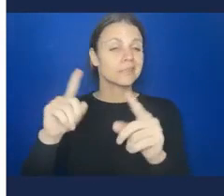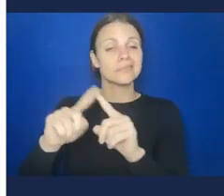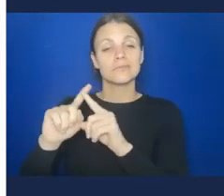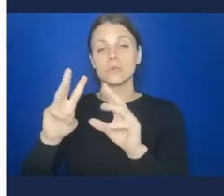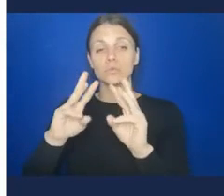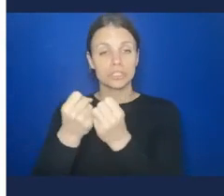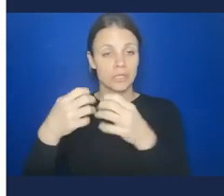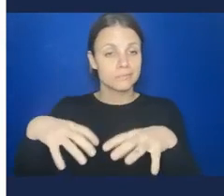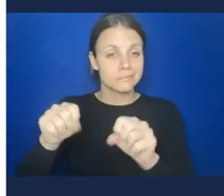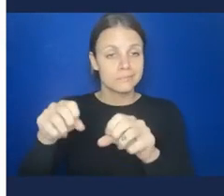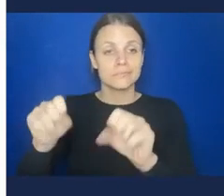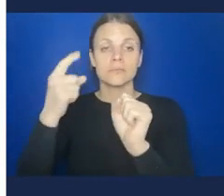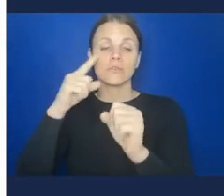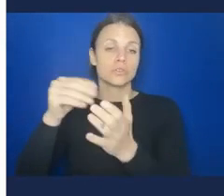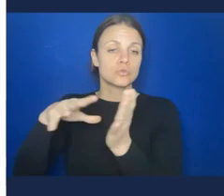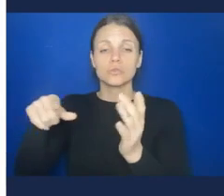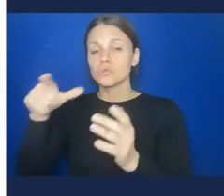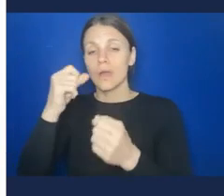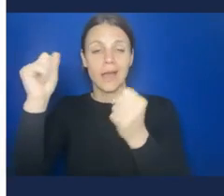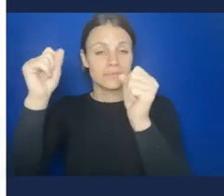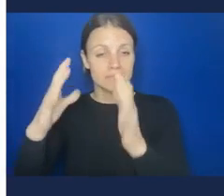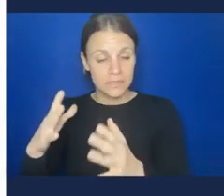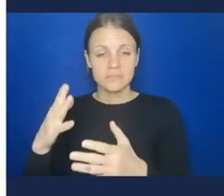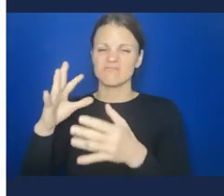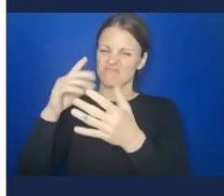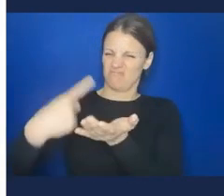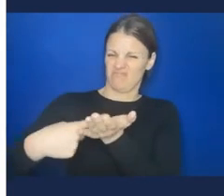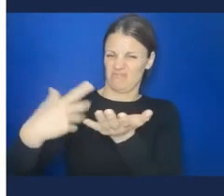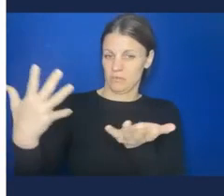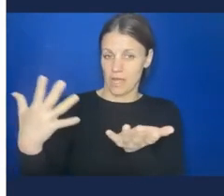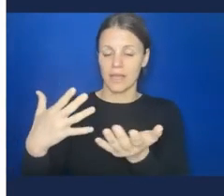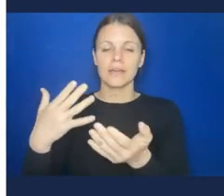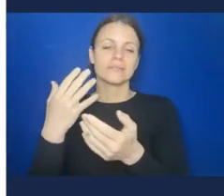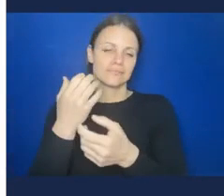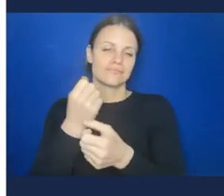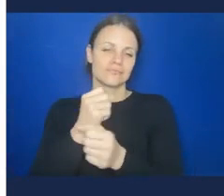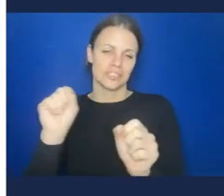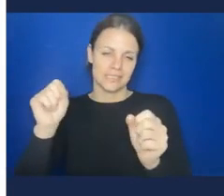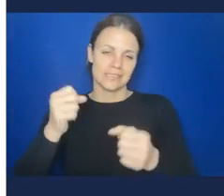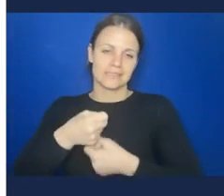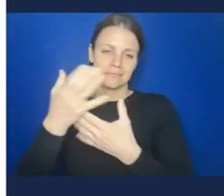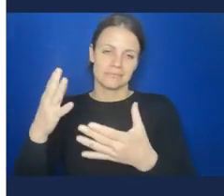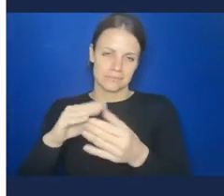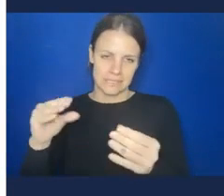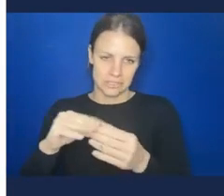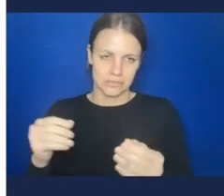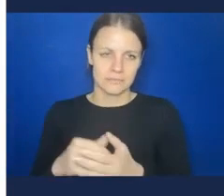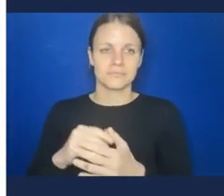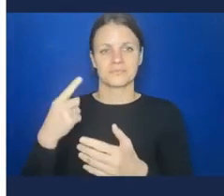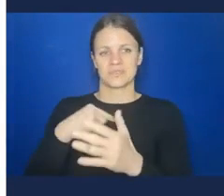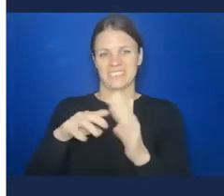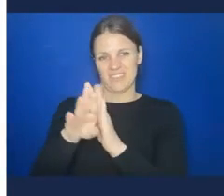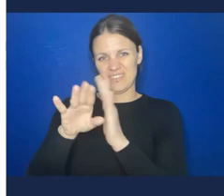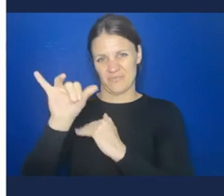activists around free speech. This was something that was developed with the University of California National Center for Free Speech and Civic